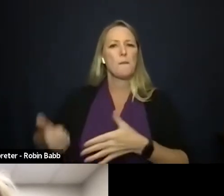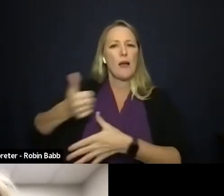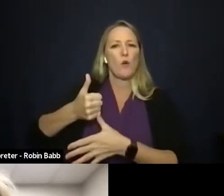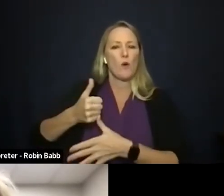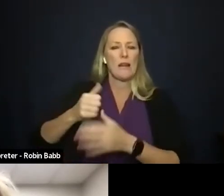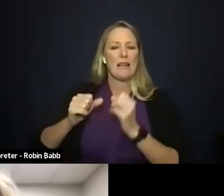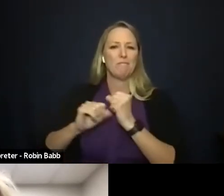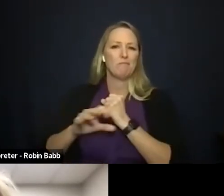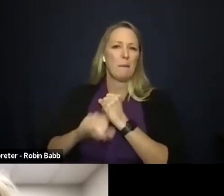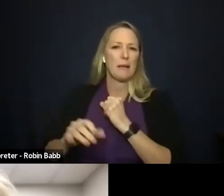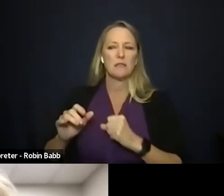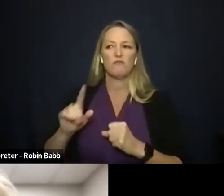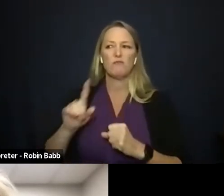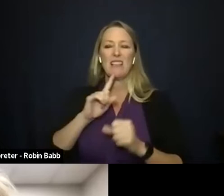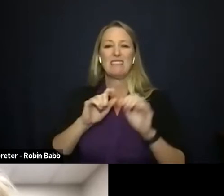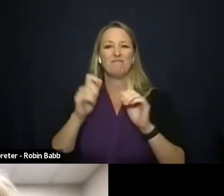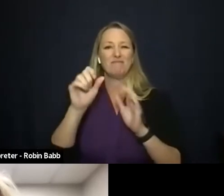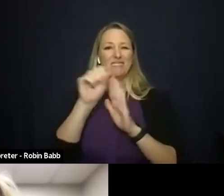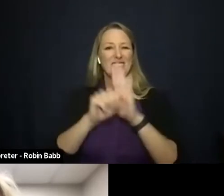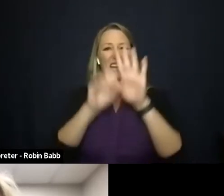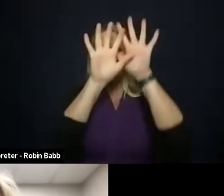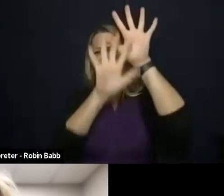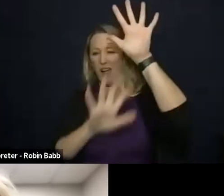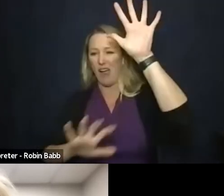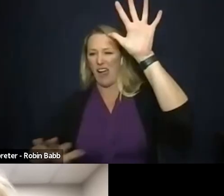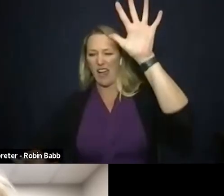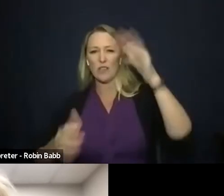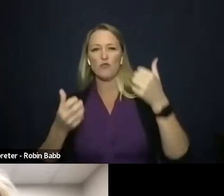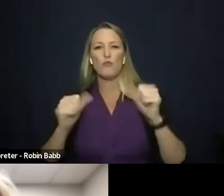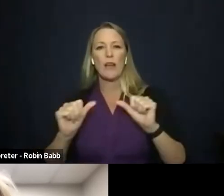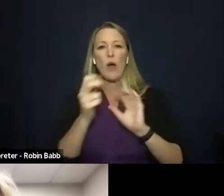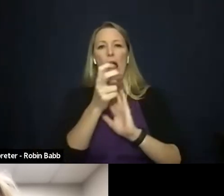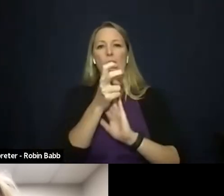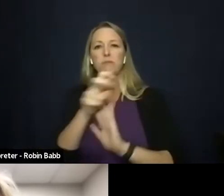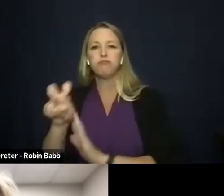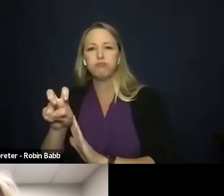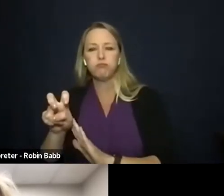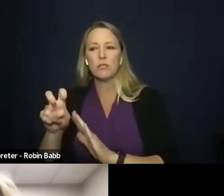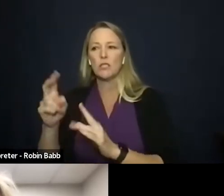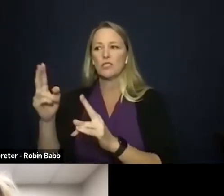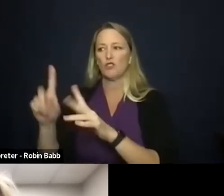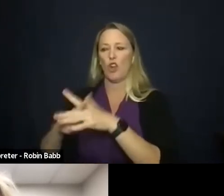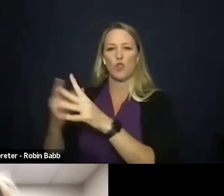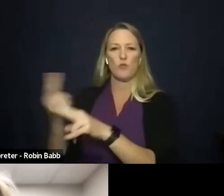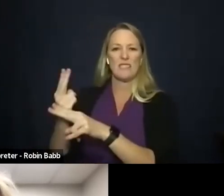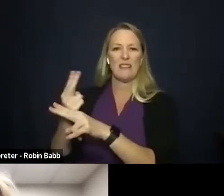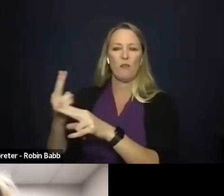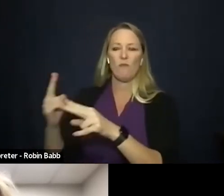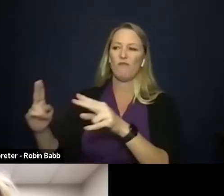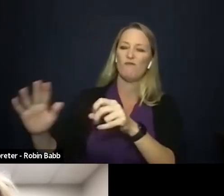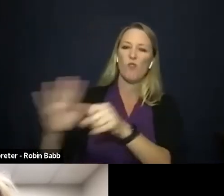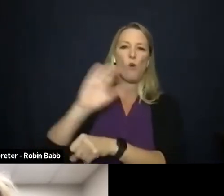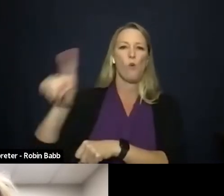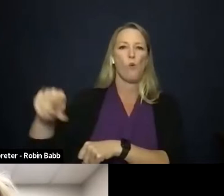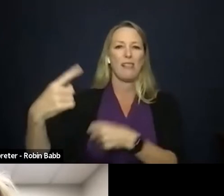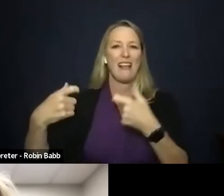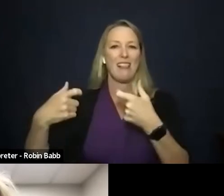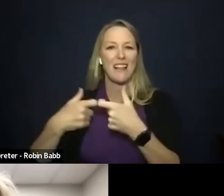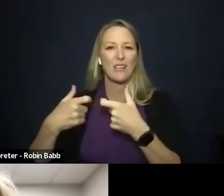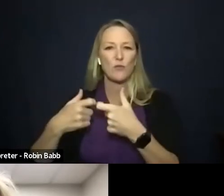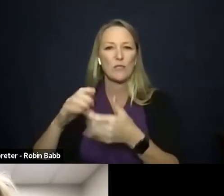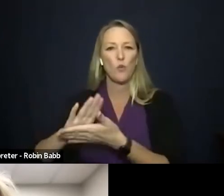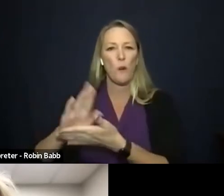a statewide effort to expedite the transition to all electric school buses and why electric school buses